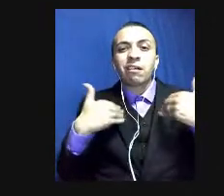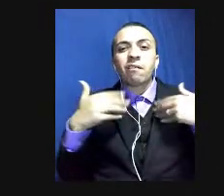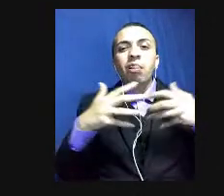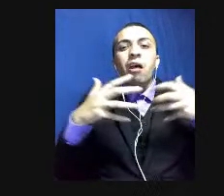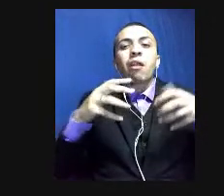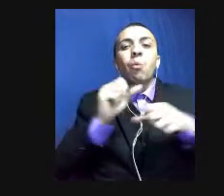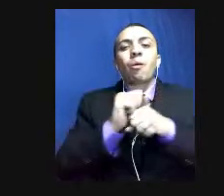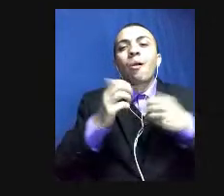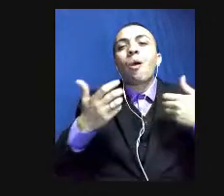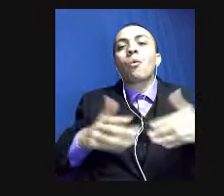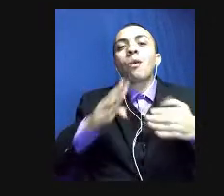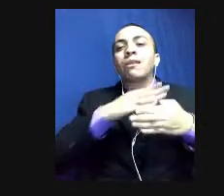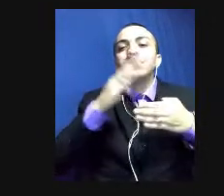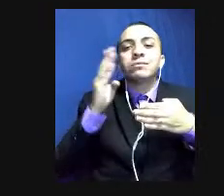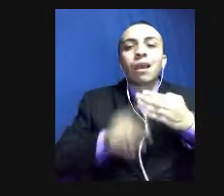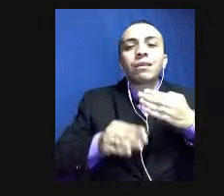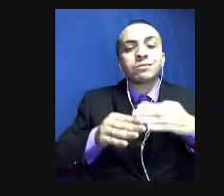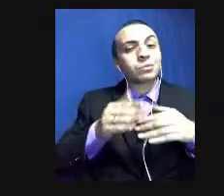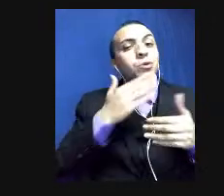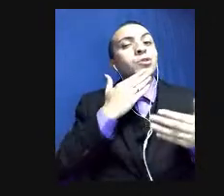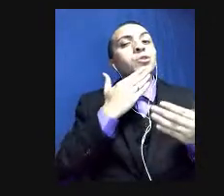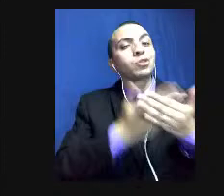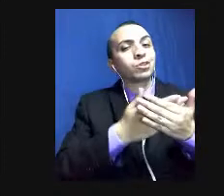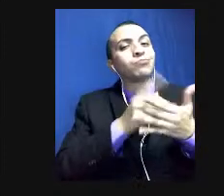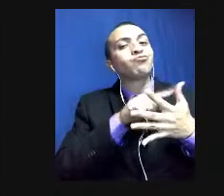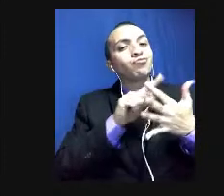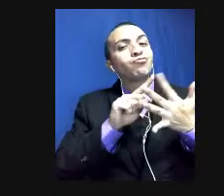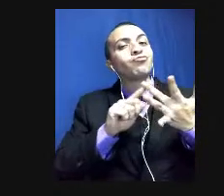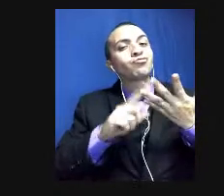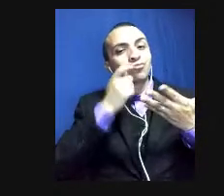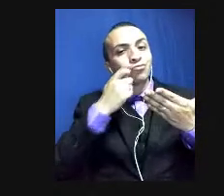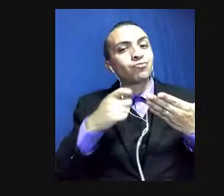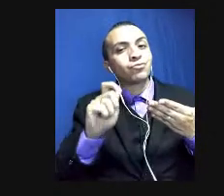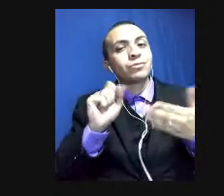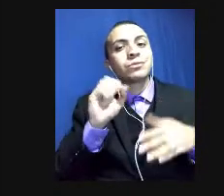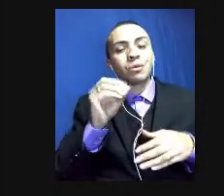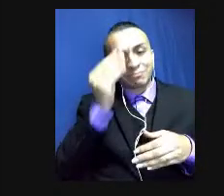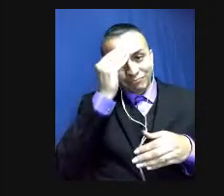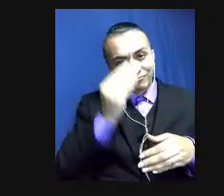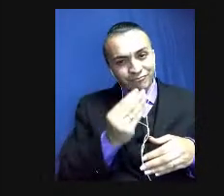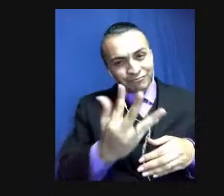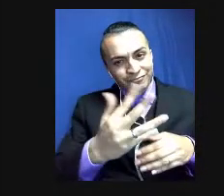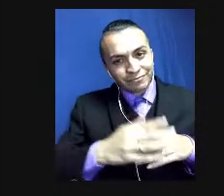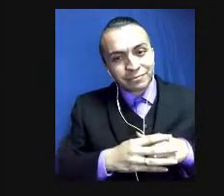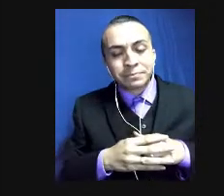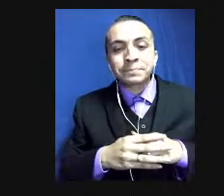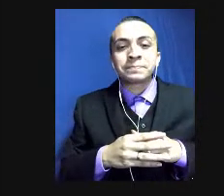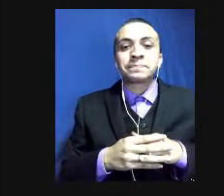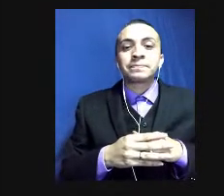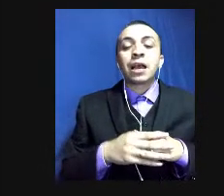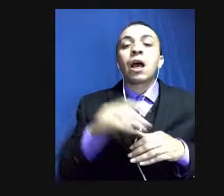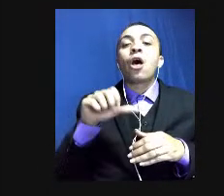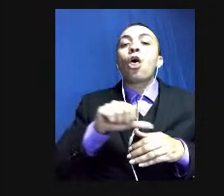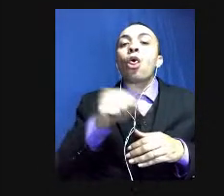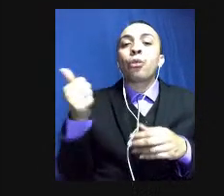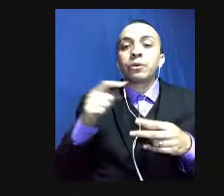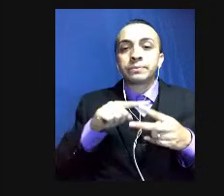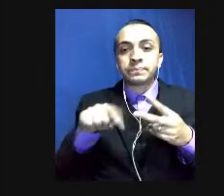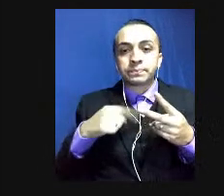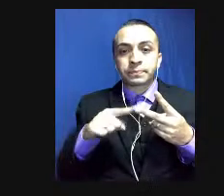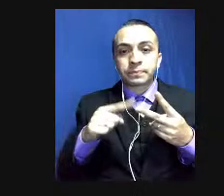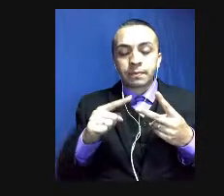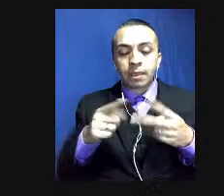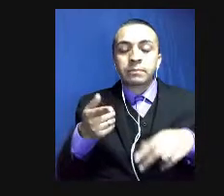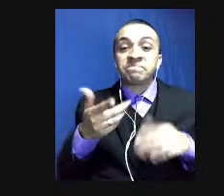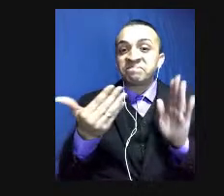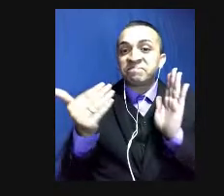lot of good actions across this thing that have occurred. Well, the other thing is that, again,